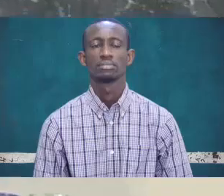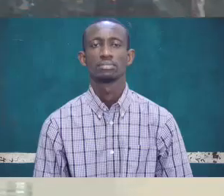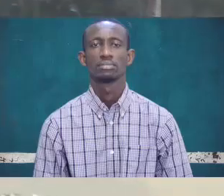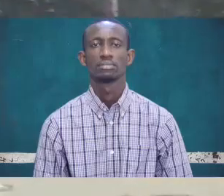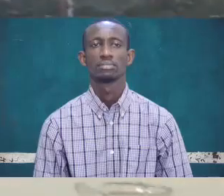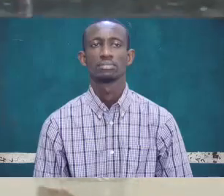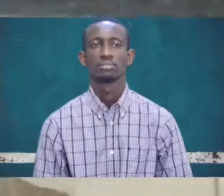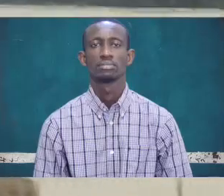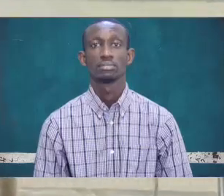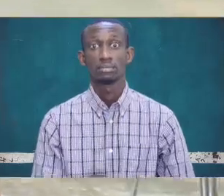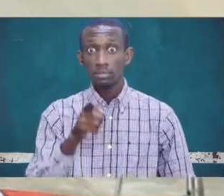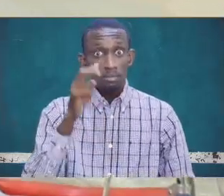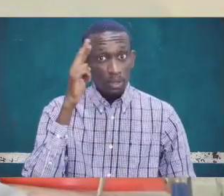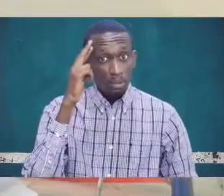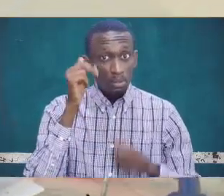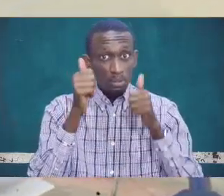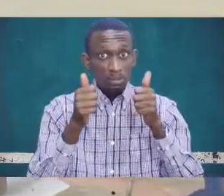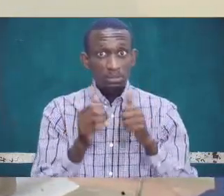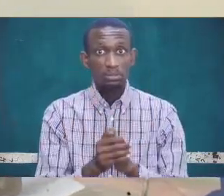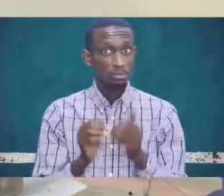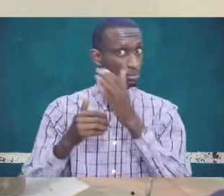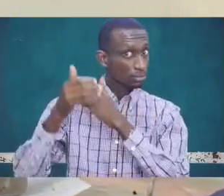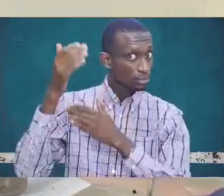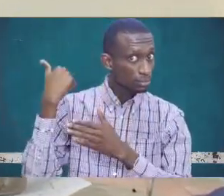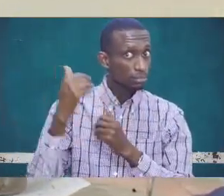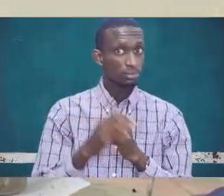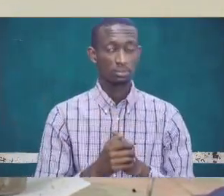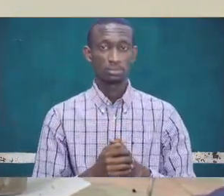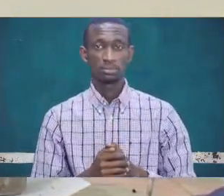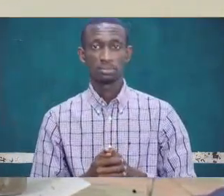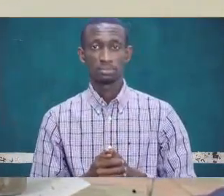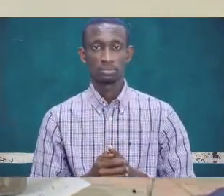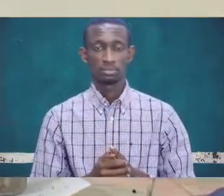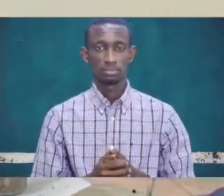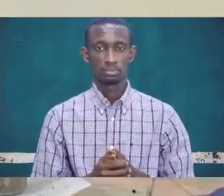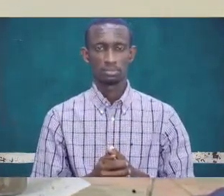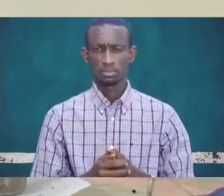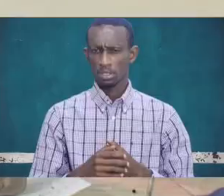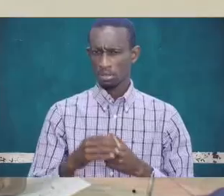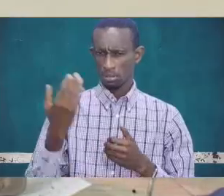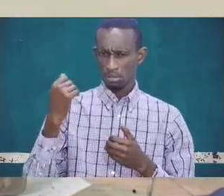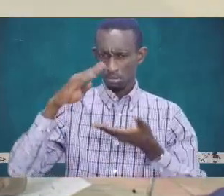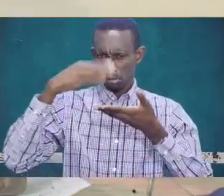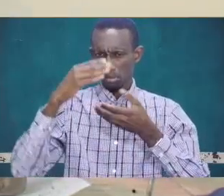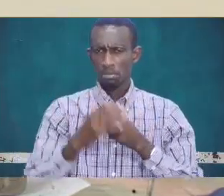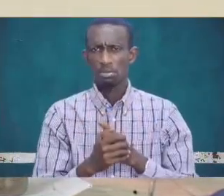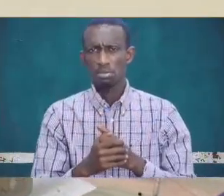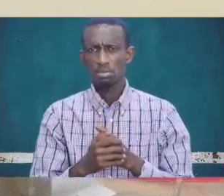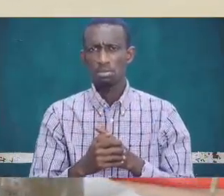So if you remember very well, last time we looked at